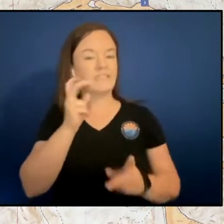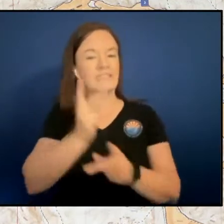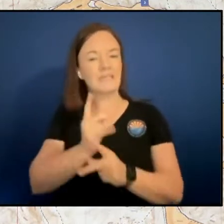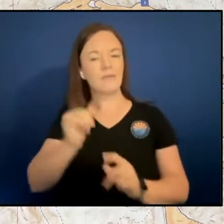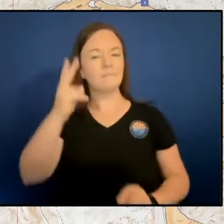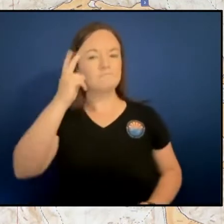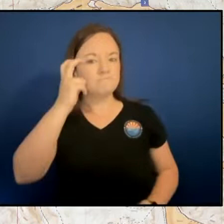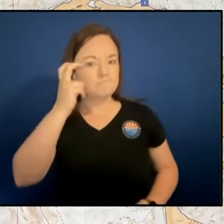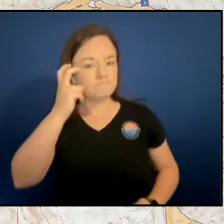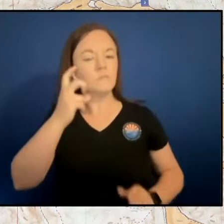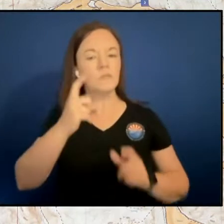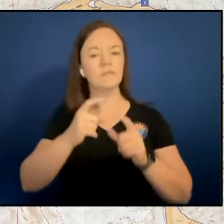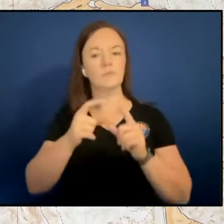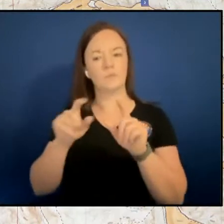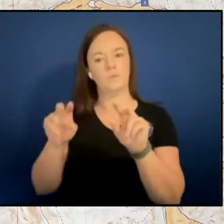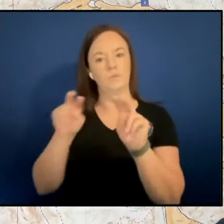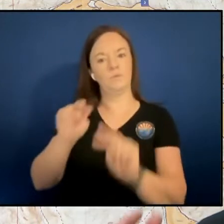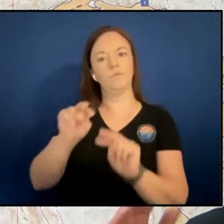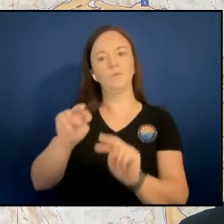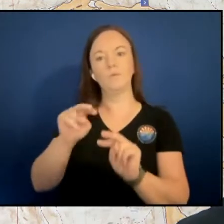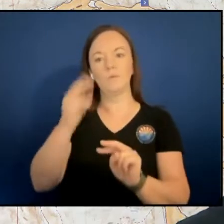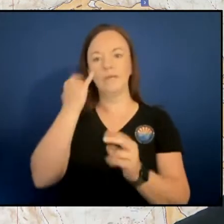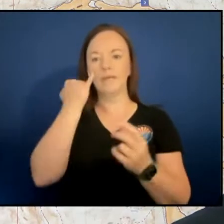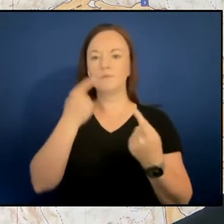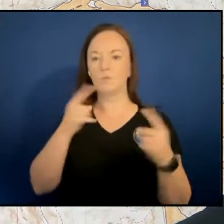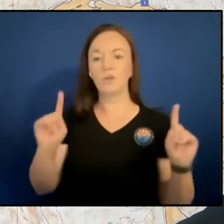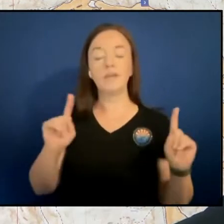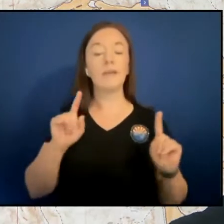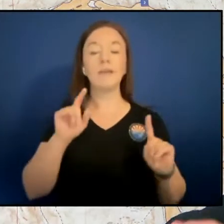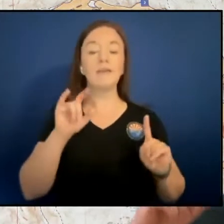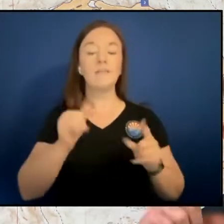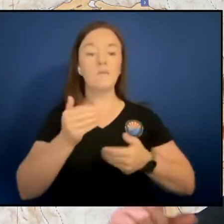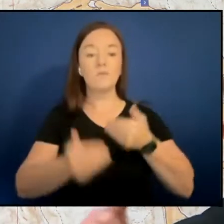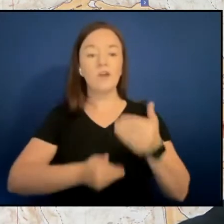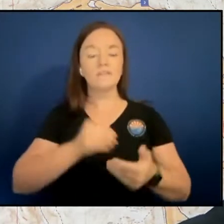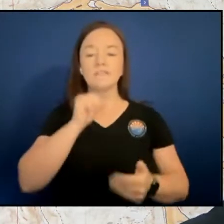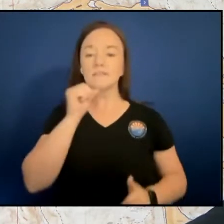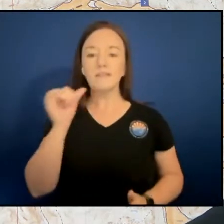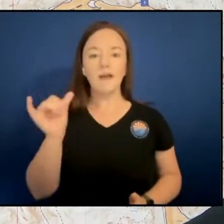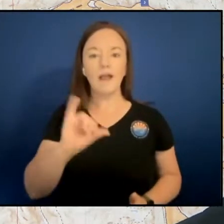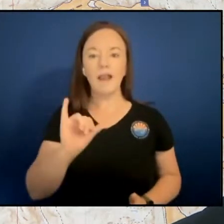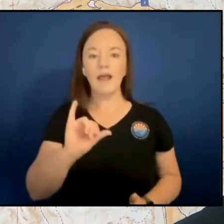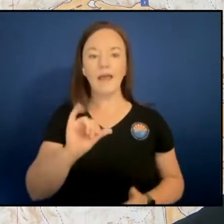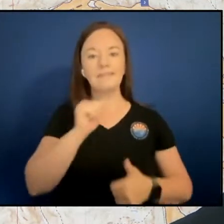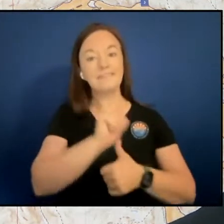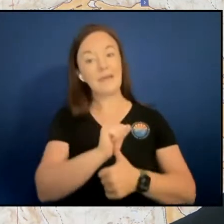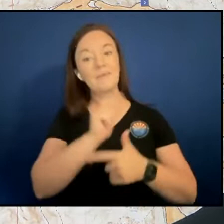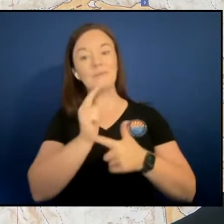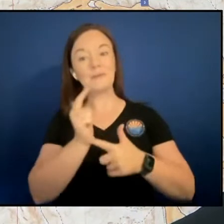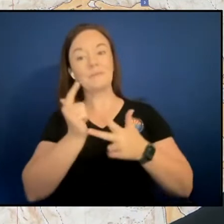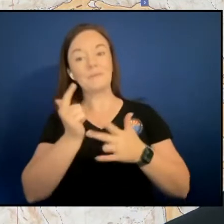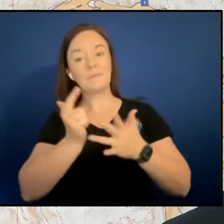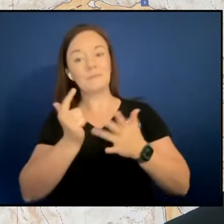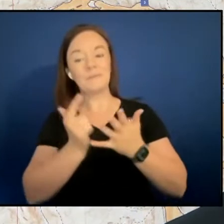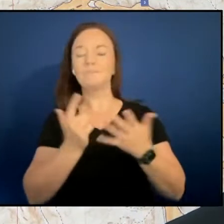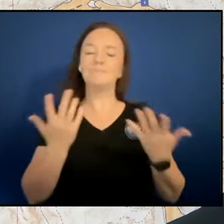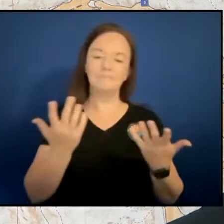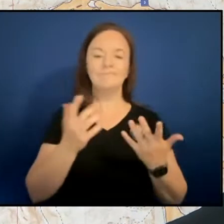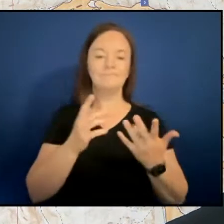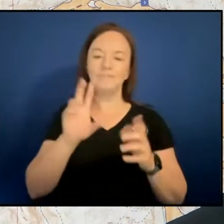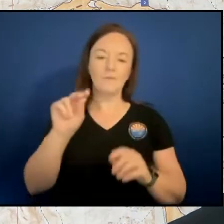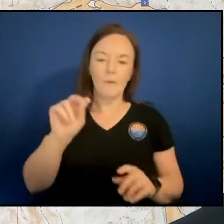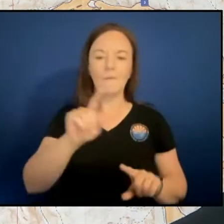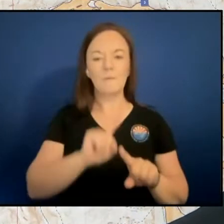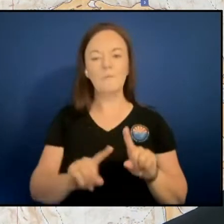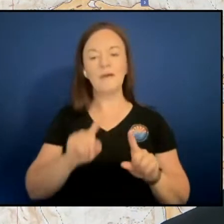that process, it's not necessarily a linear process. We don't go like step by step by step, but those are all the different components that should